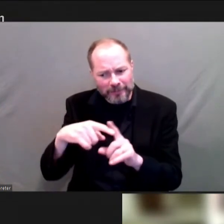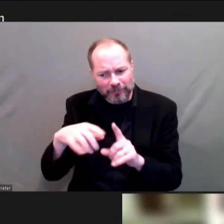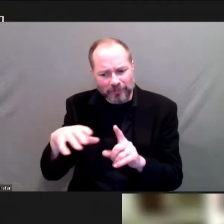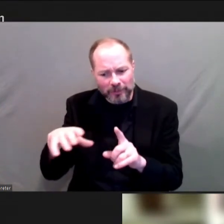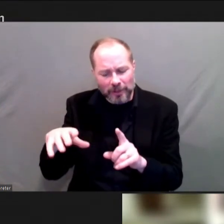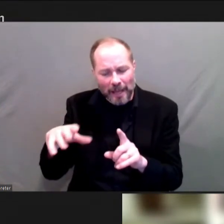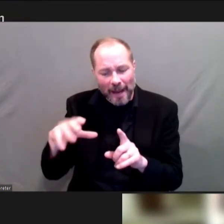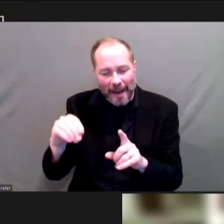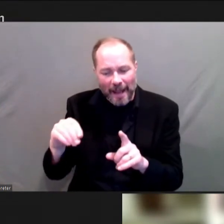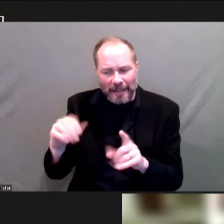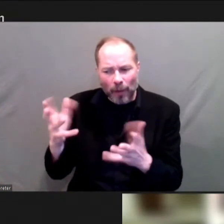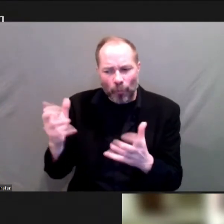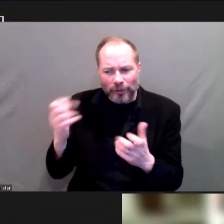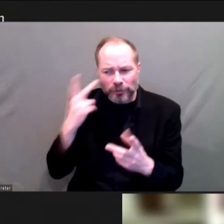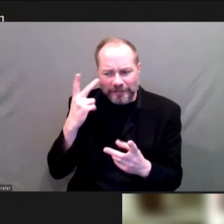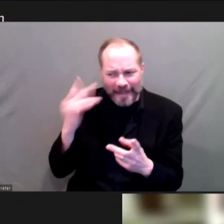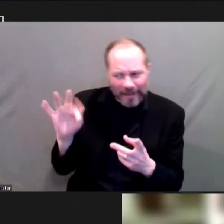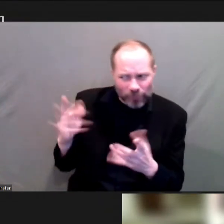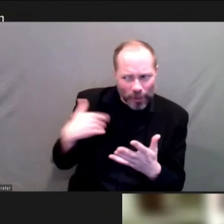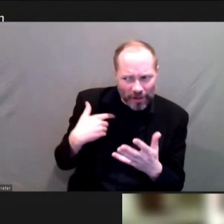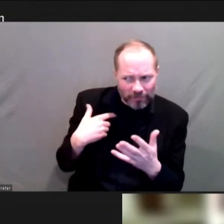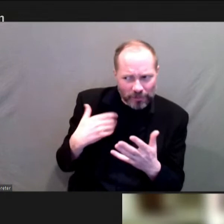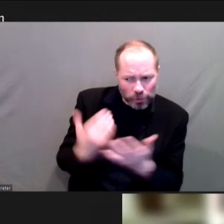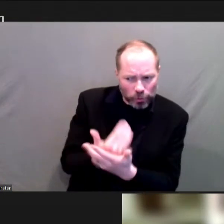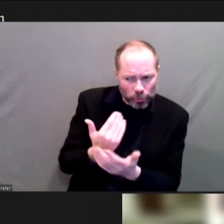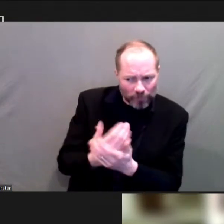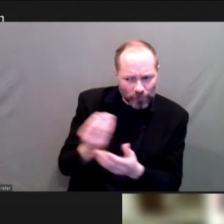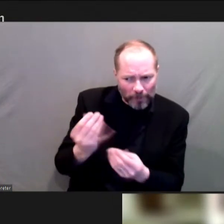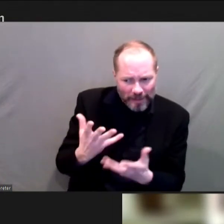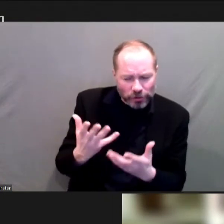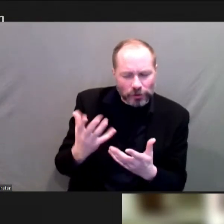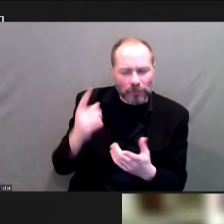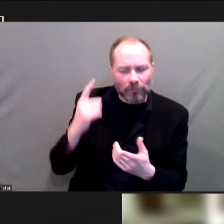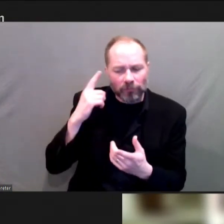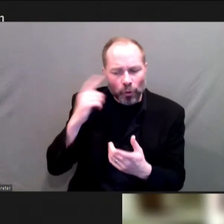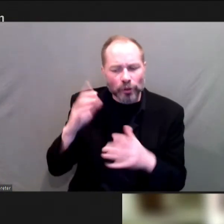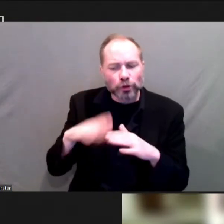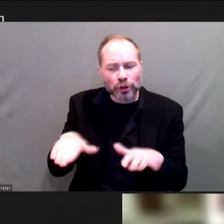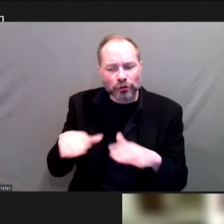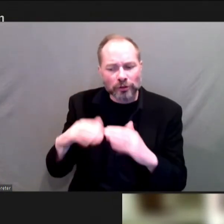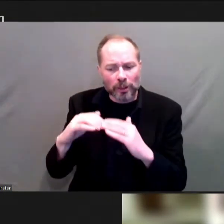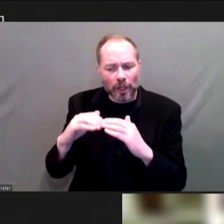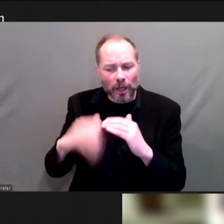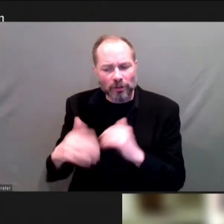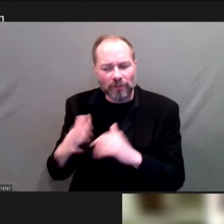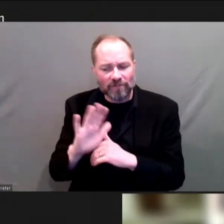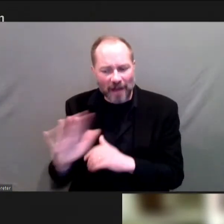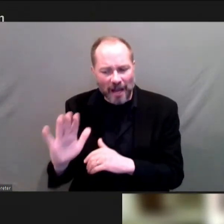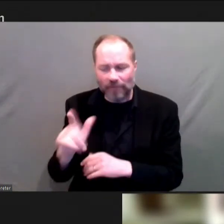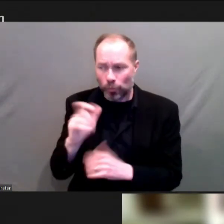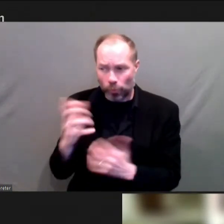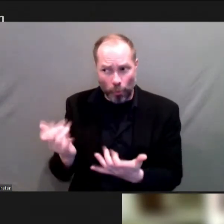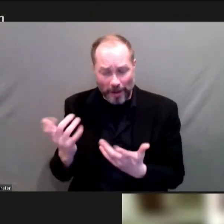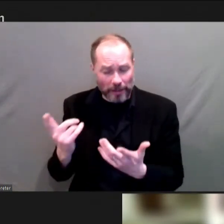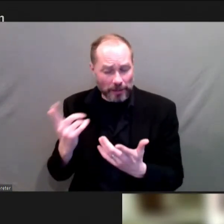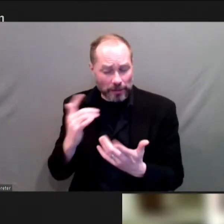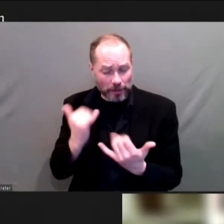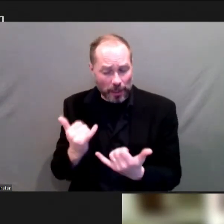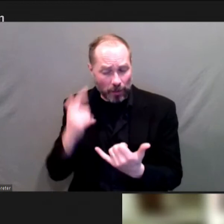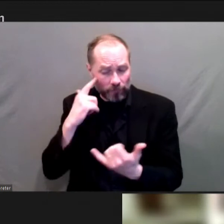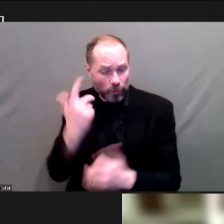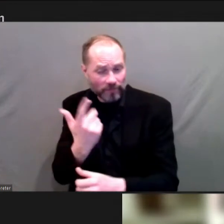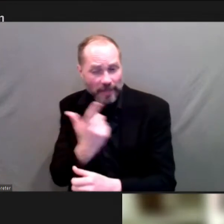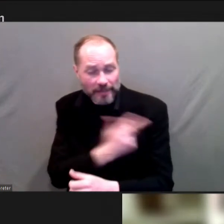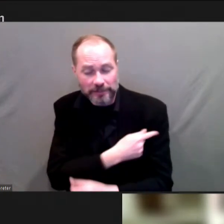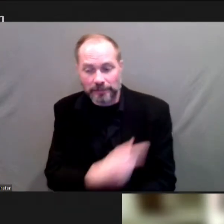update for those parents with children under 5 that are anxiously awaiting vaccine updates. Yes, let me